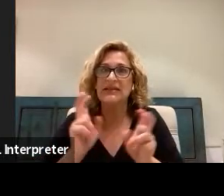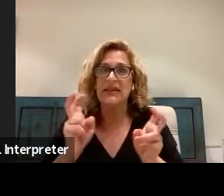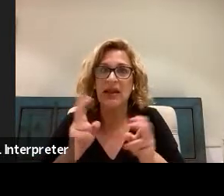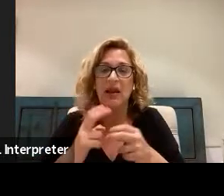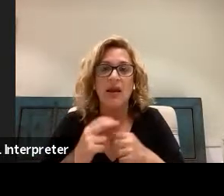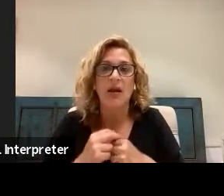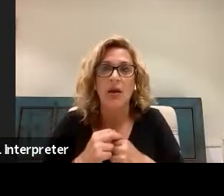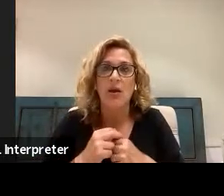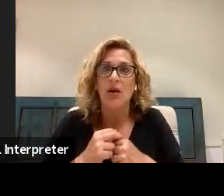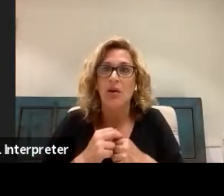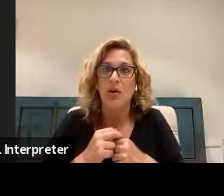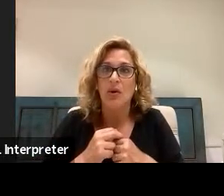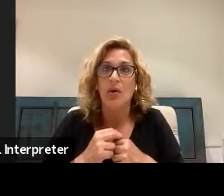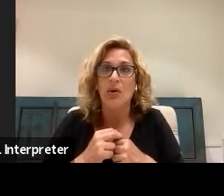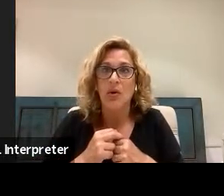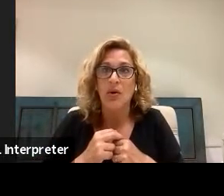of,